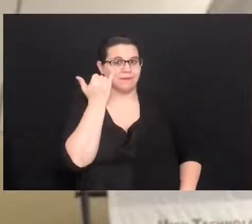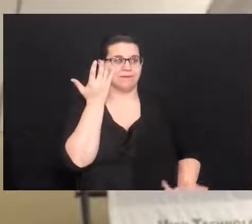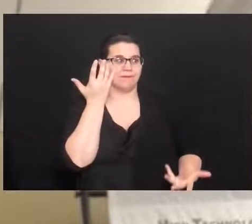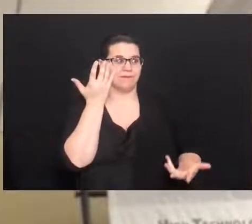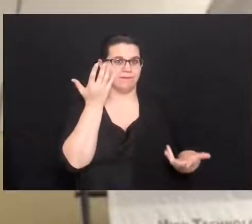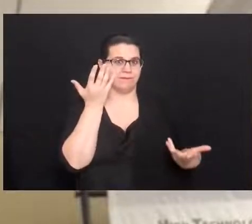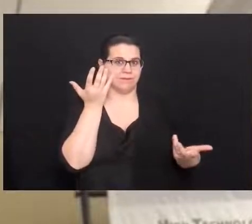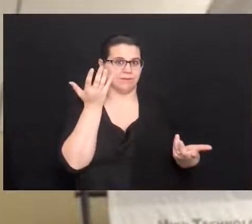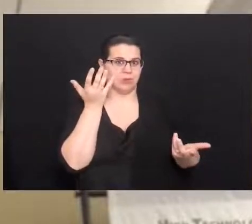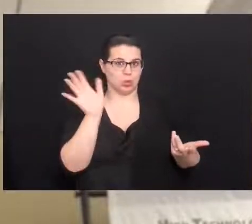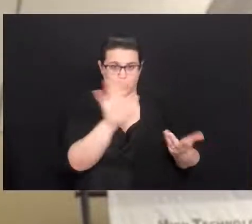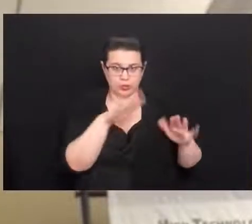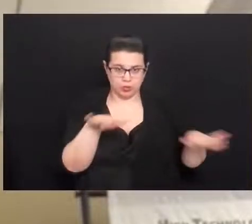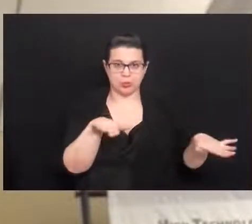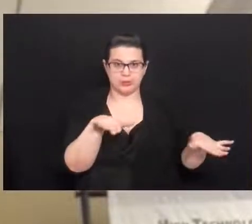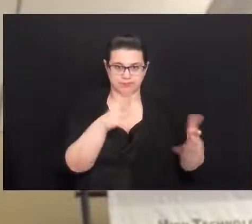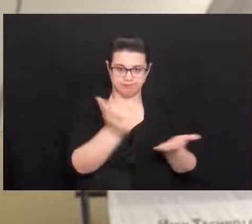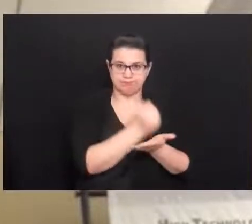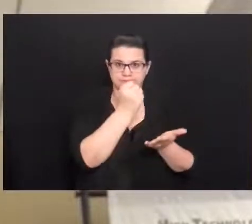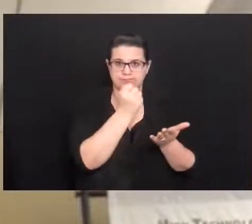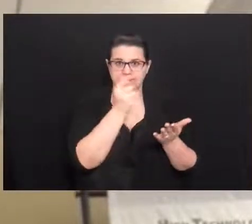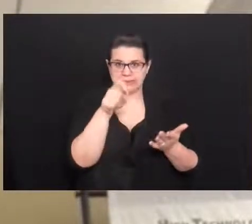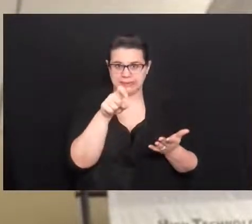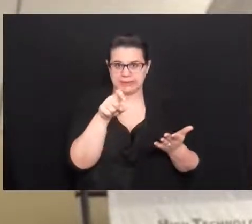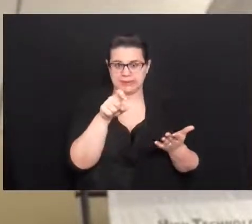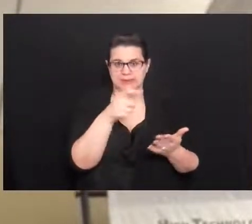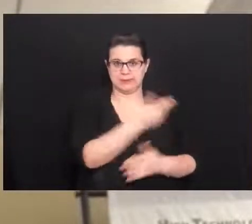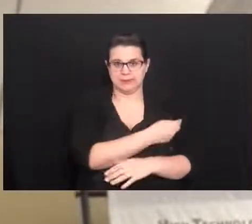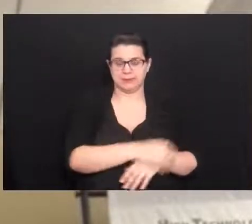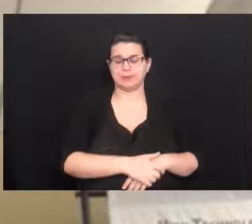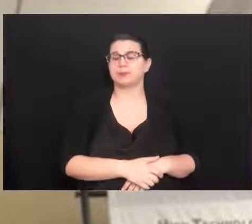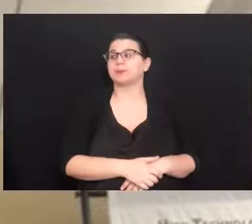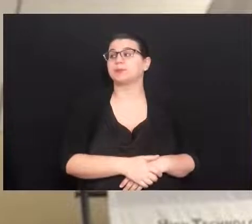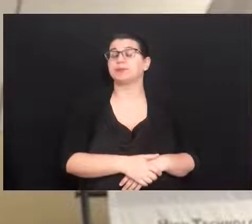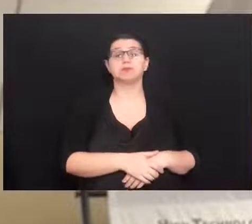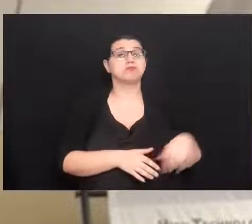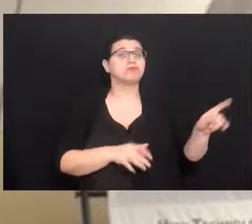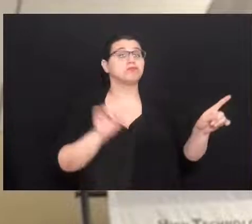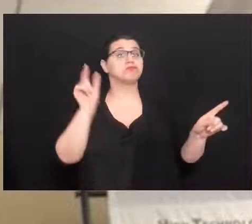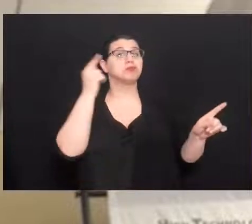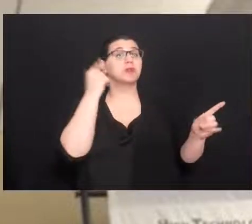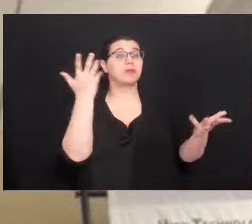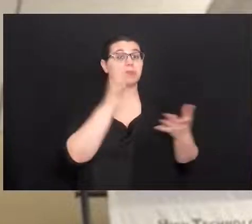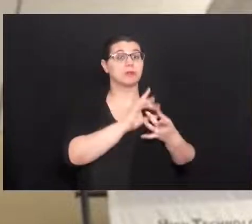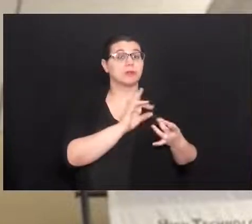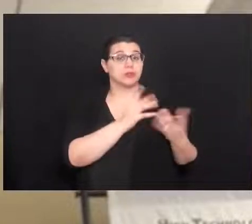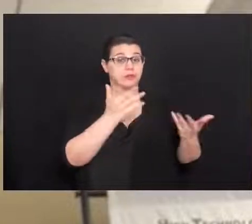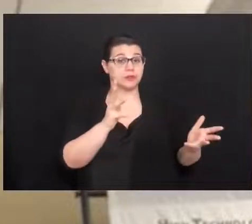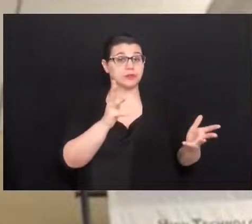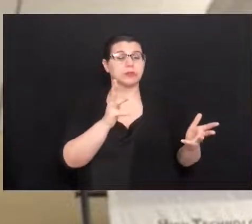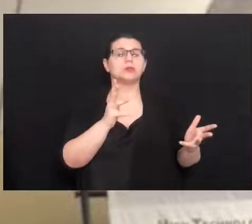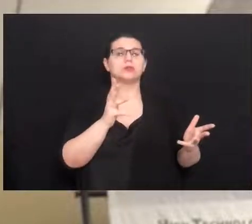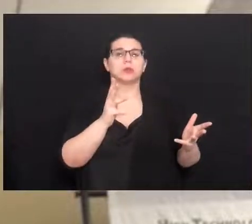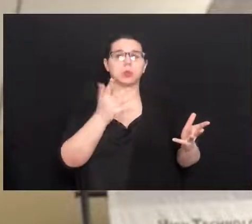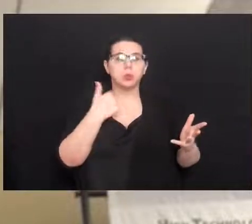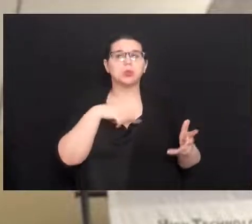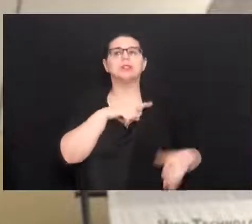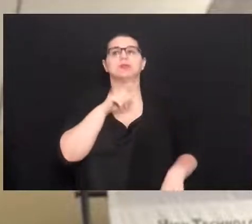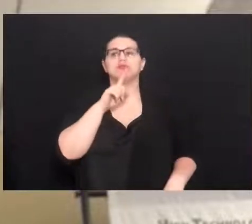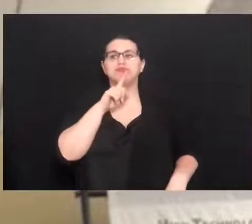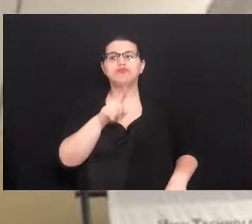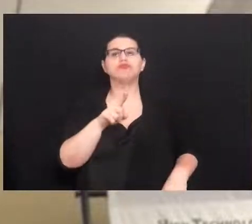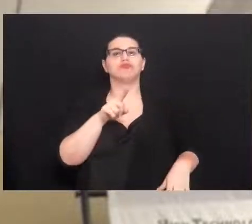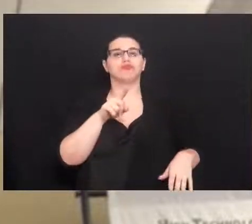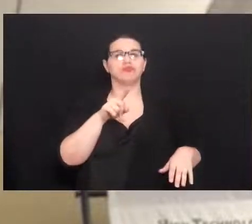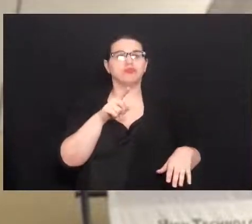get vaccinated. As the governor pointed out, we continue to make slow but steady progress in